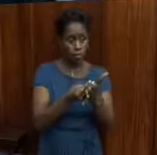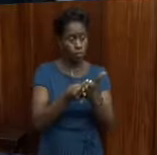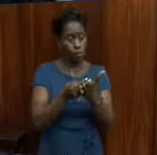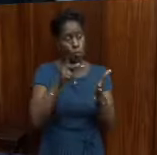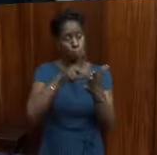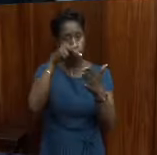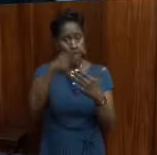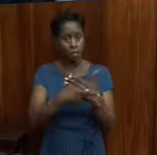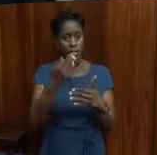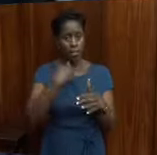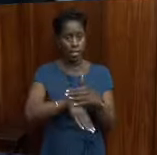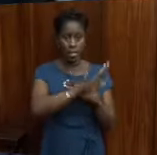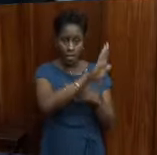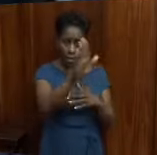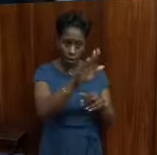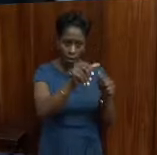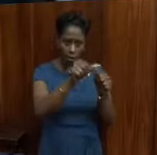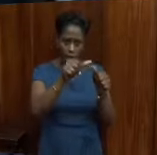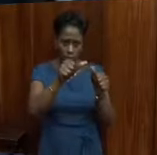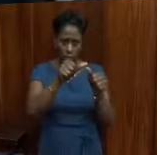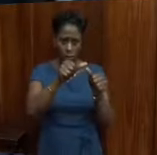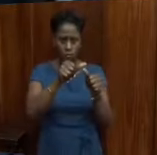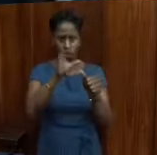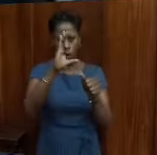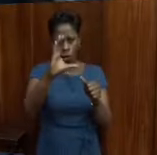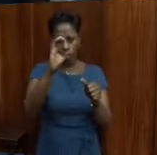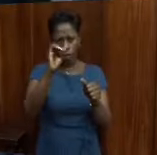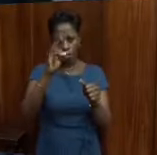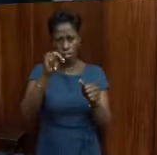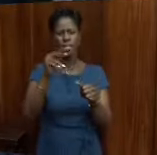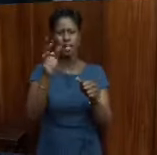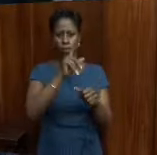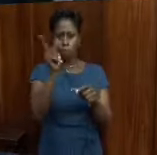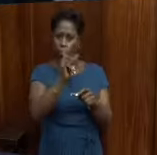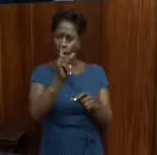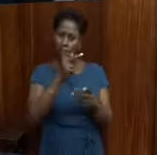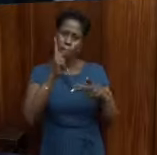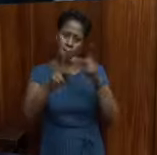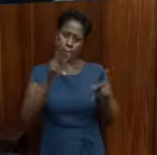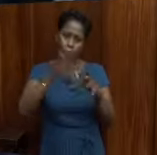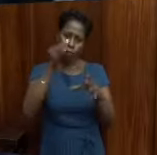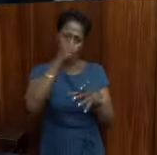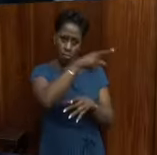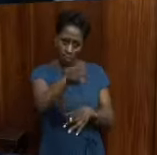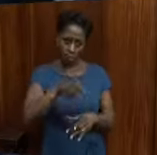their constituency in a transparent and accountable manner.